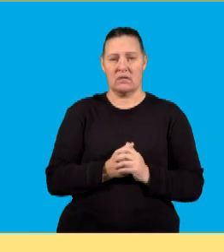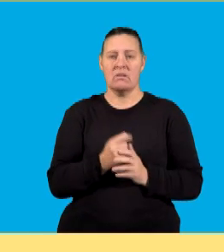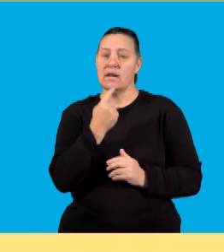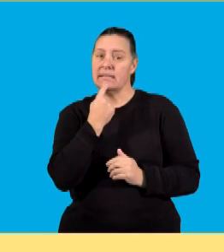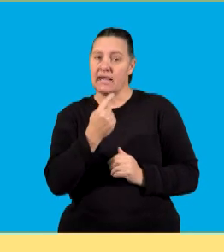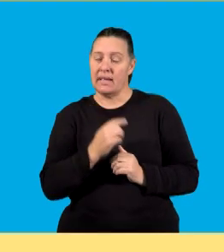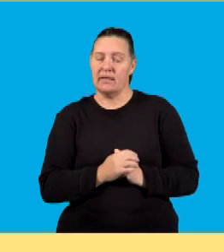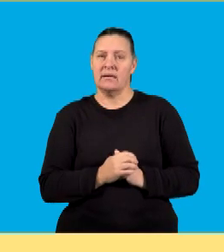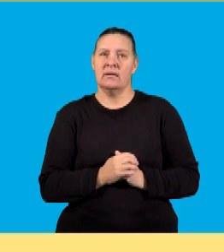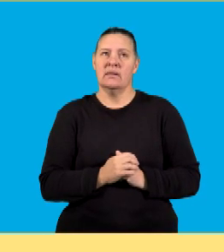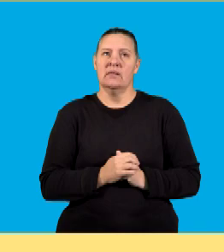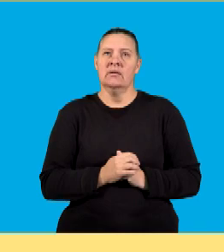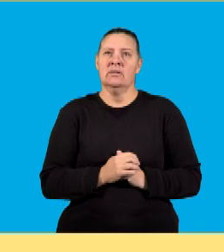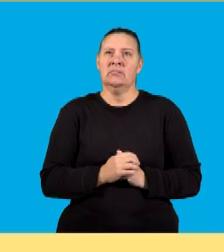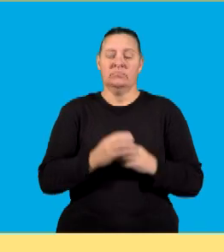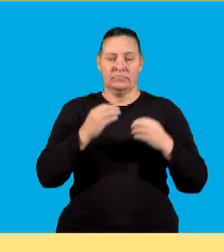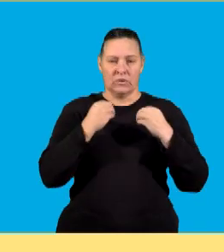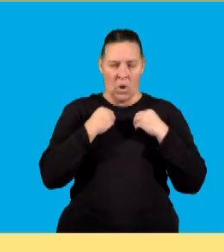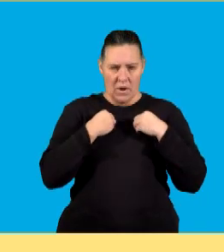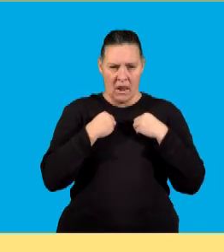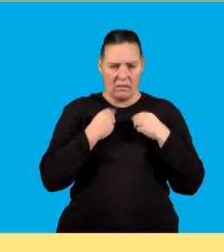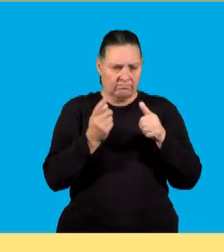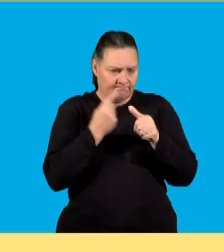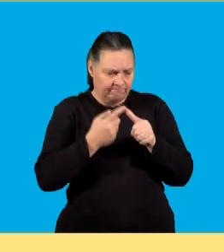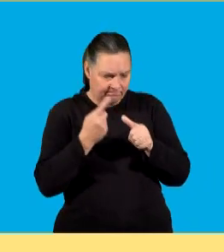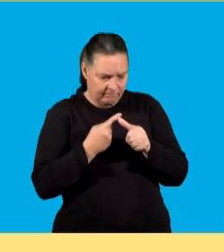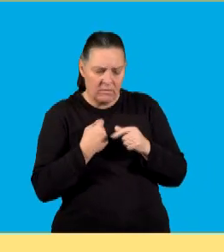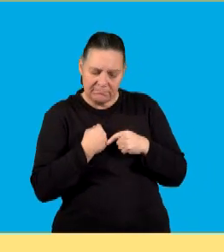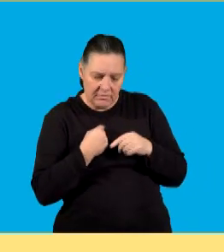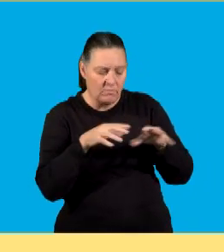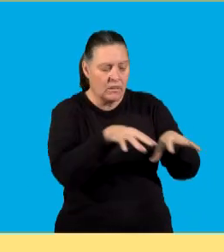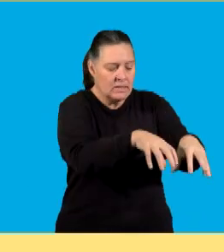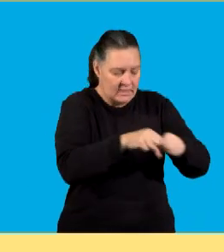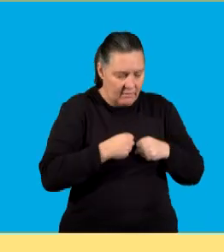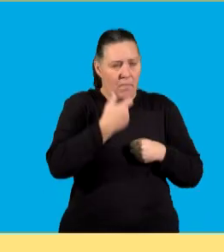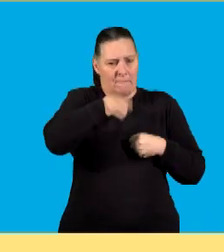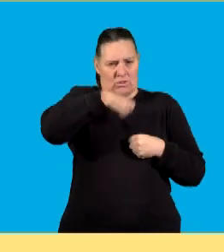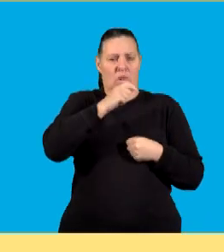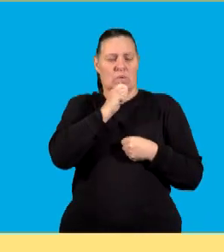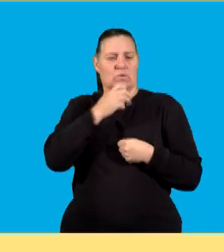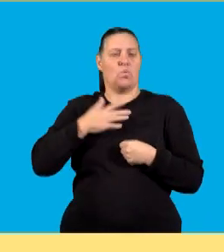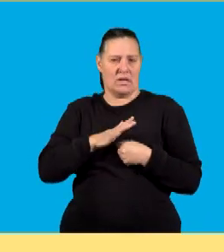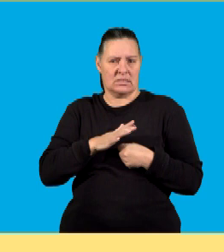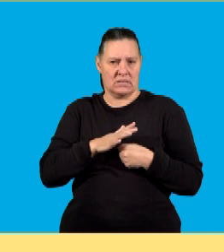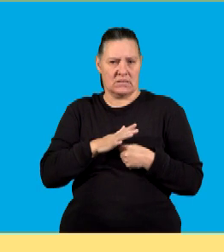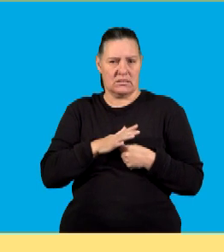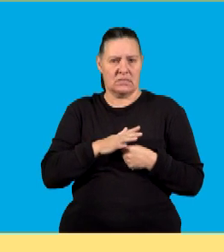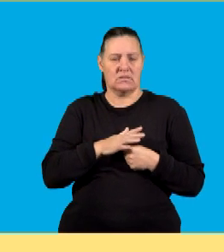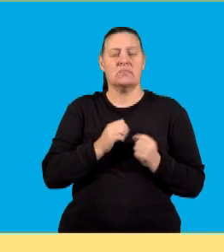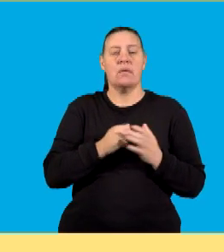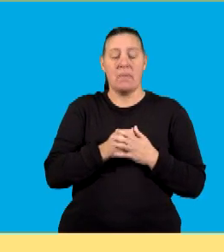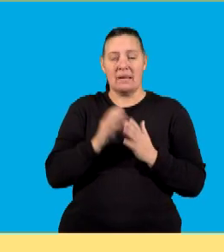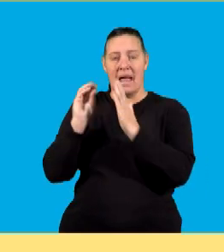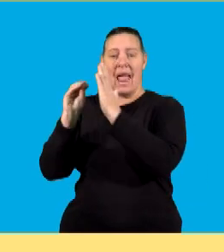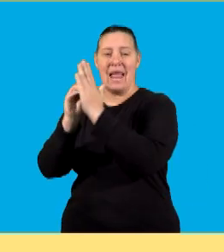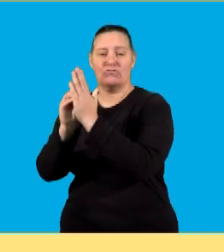one. It says, the owner took stock for personal use with a cost price of 8,000. No entry